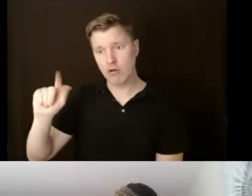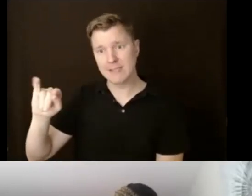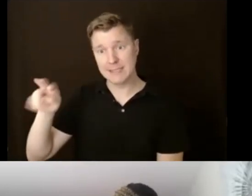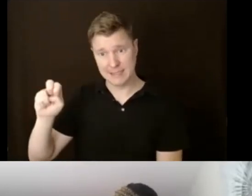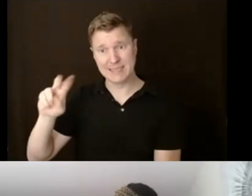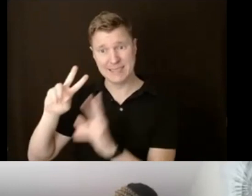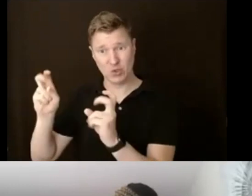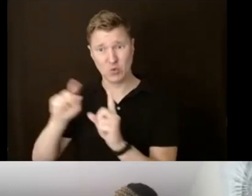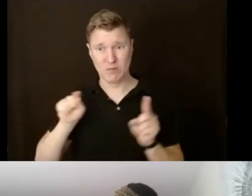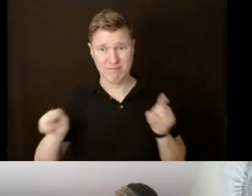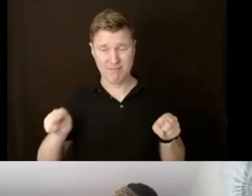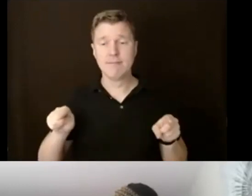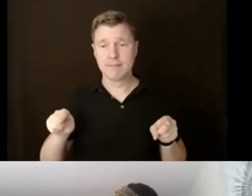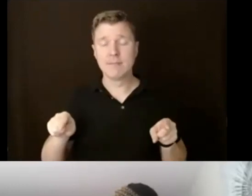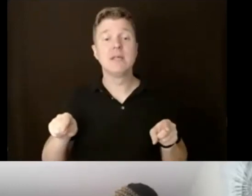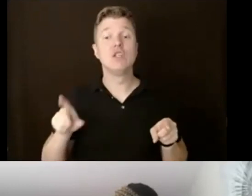end